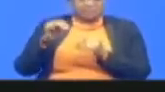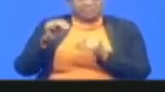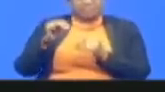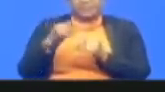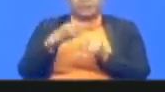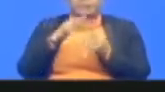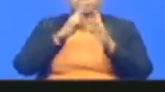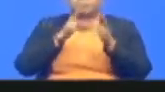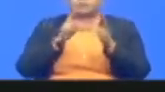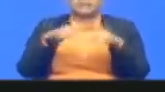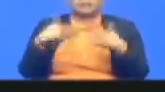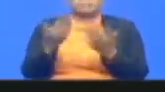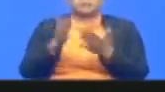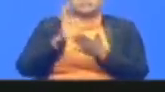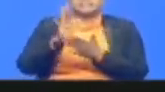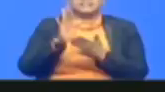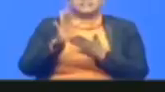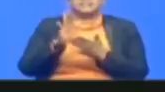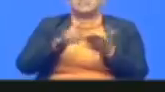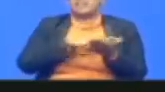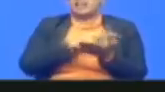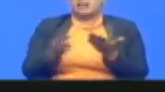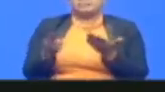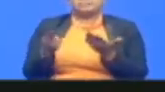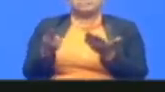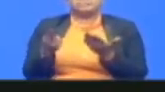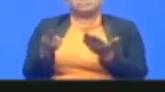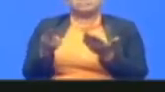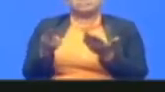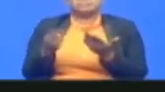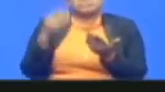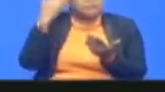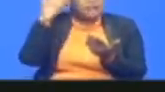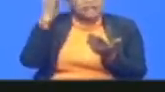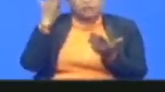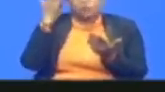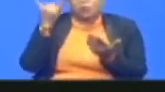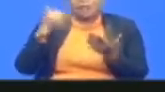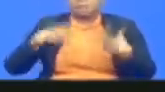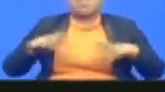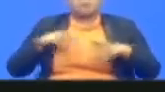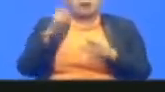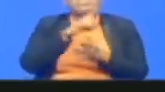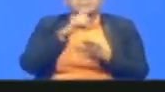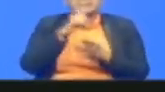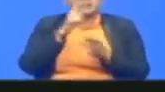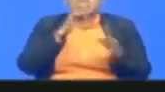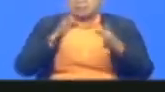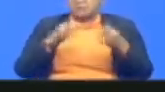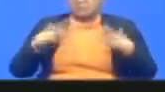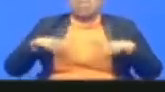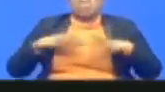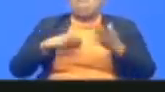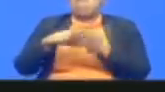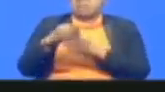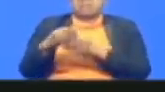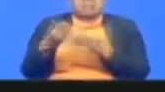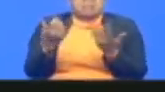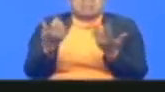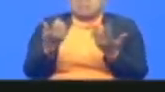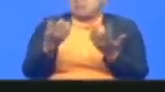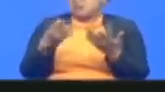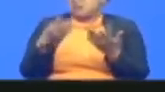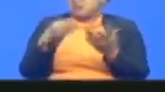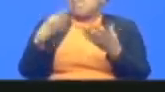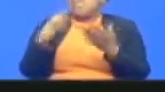Governor Mike Sonko's big fail. I don't know why people are bitter. If motorists don't pay parking for a day or two, you see Asaraya Watu,